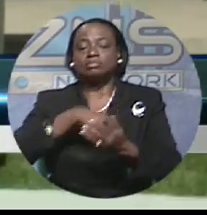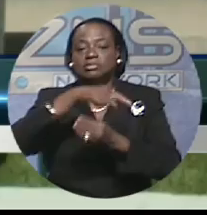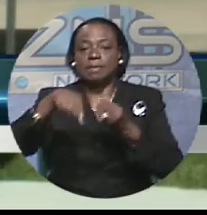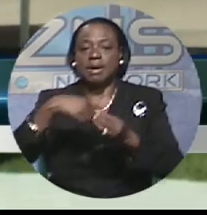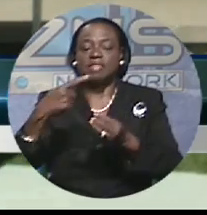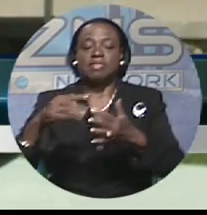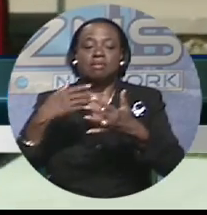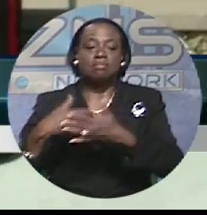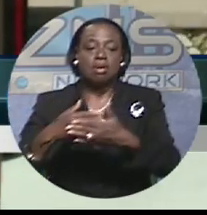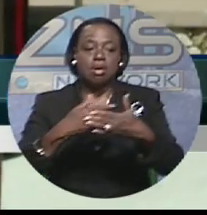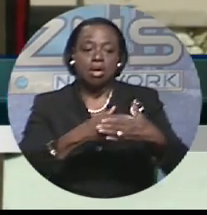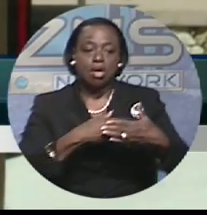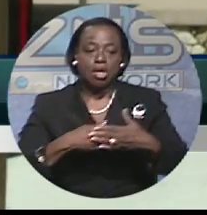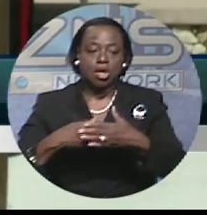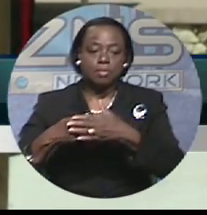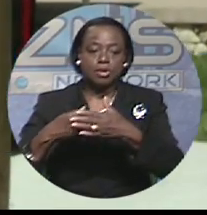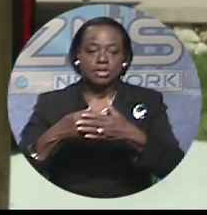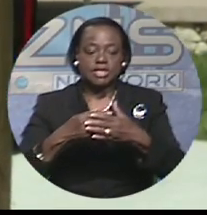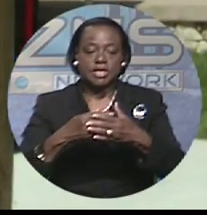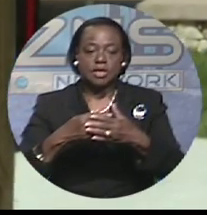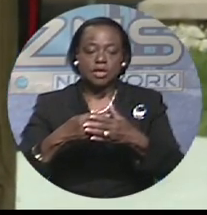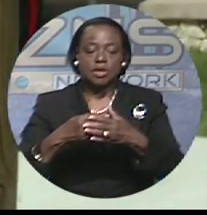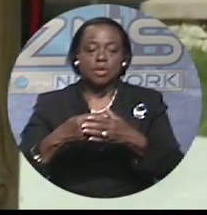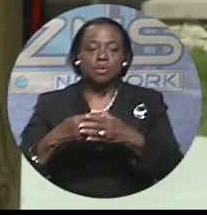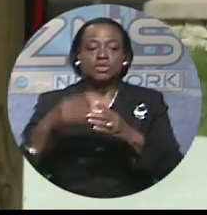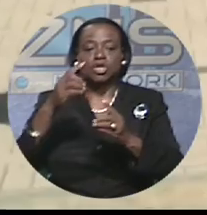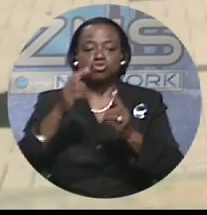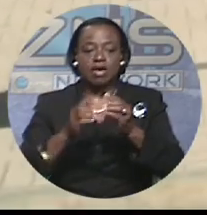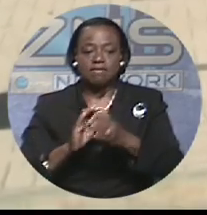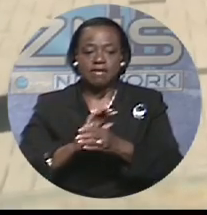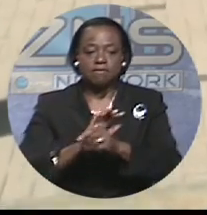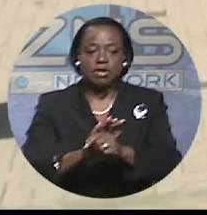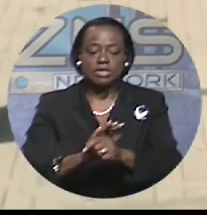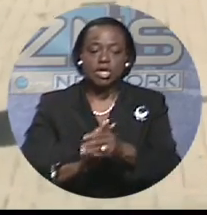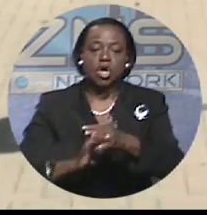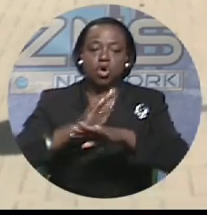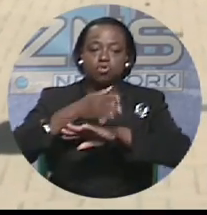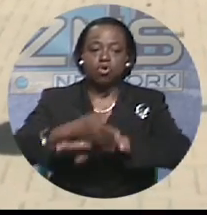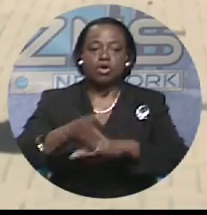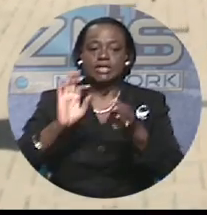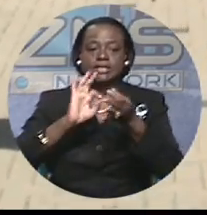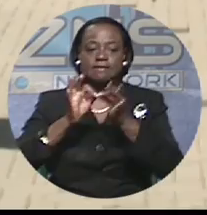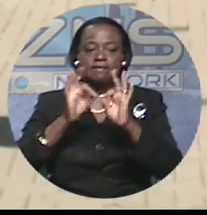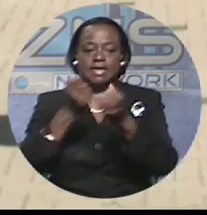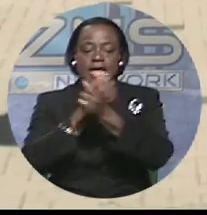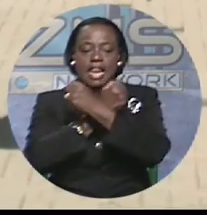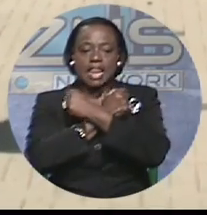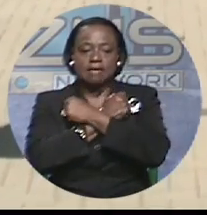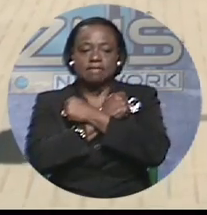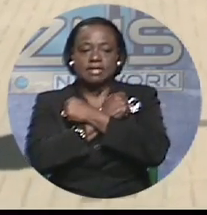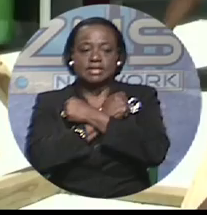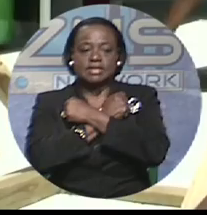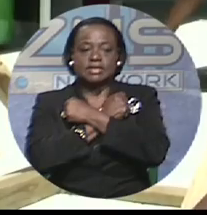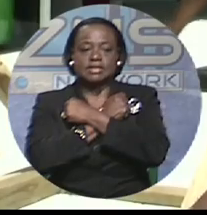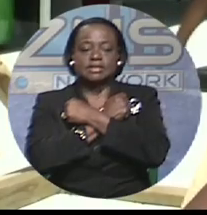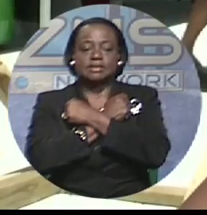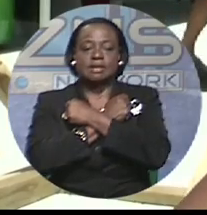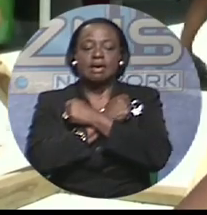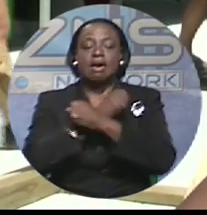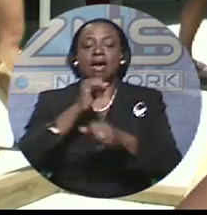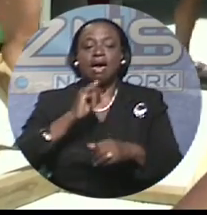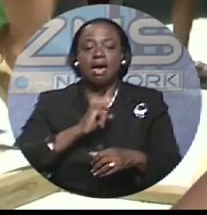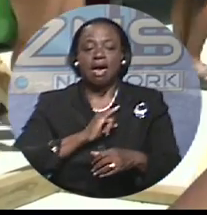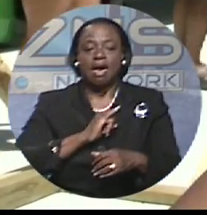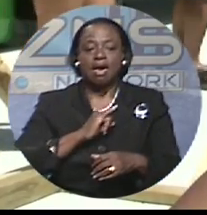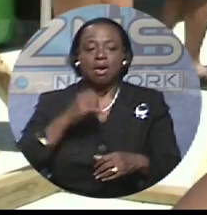working out. This is the driving force with those CrossFit lovers who snatch, pull, and squat every day. I was a